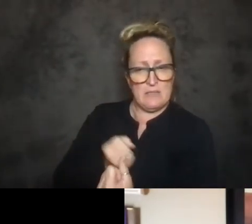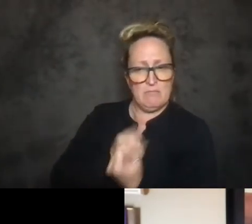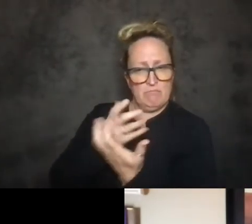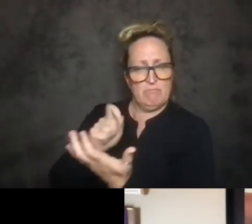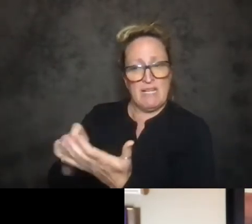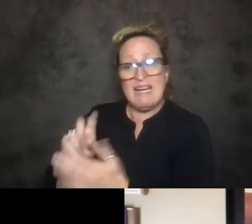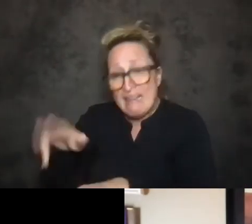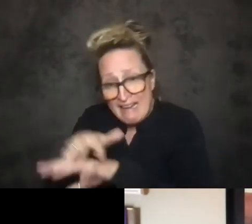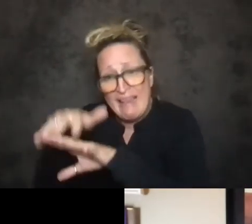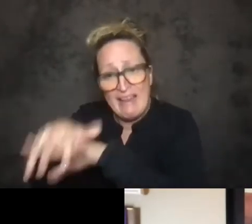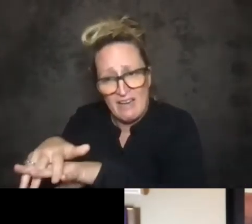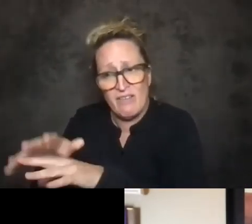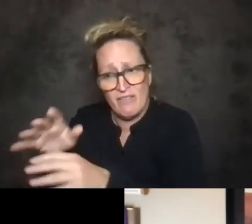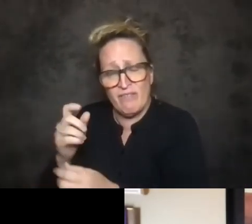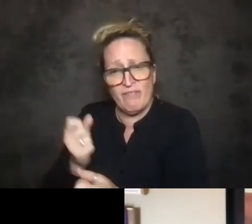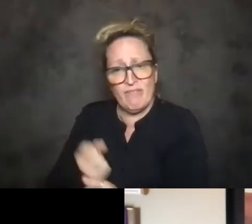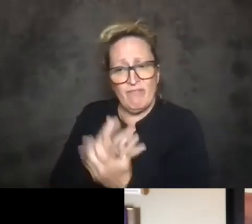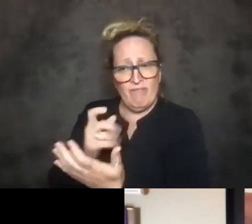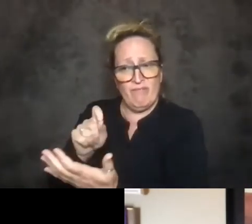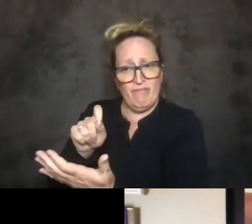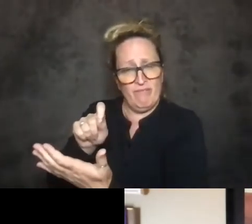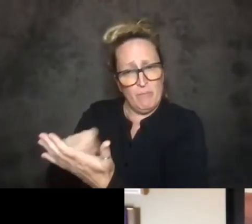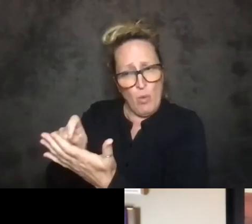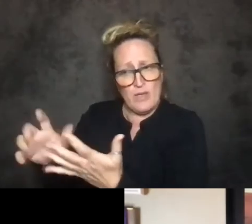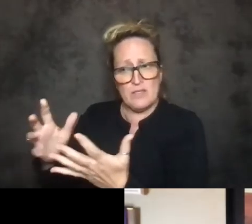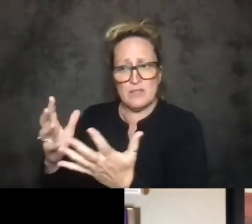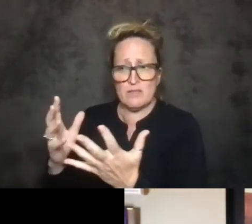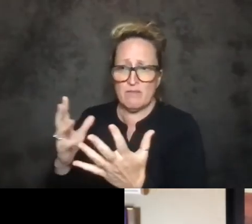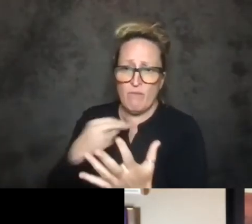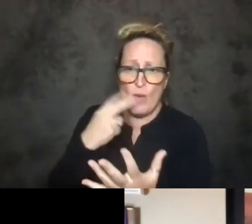Native poets with their voices emerging.